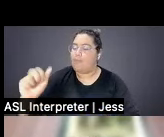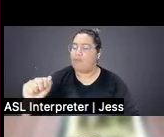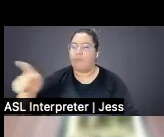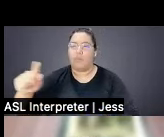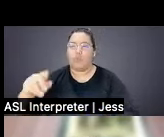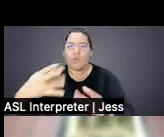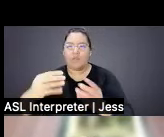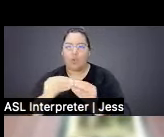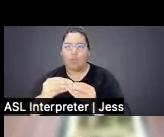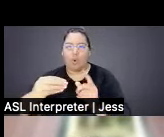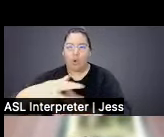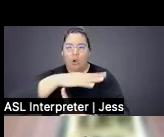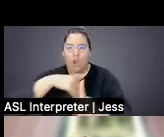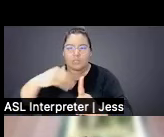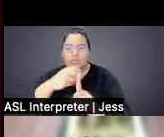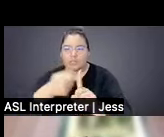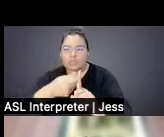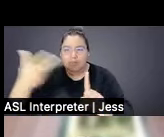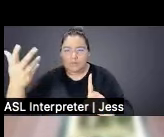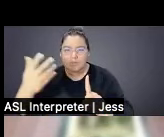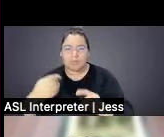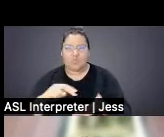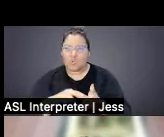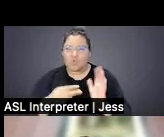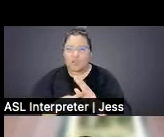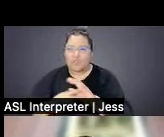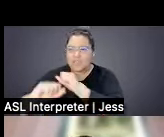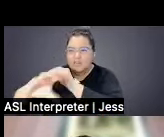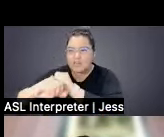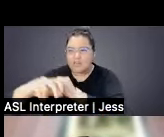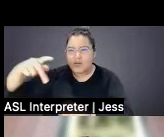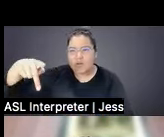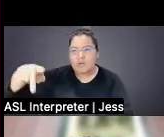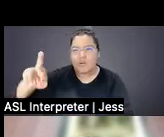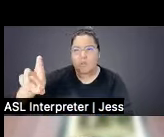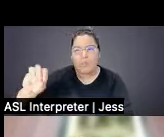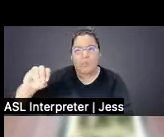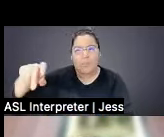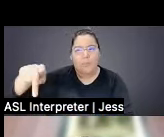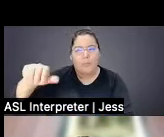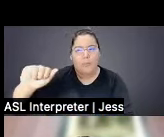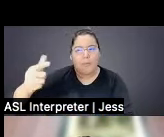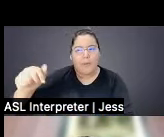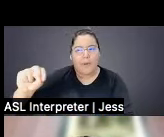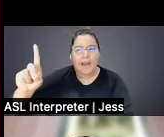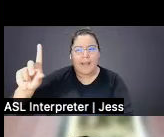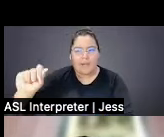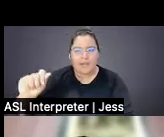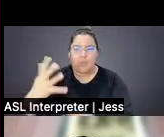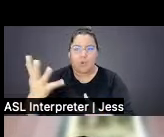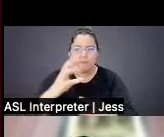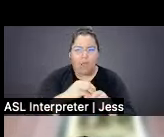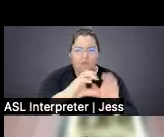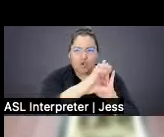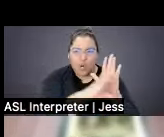She'll walk us through what do we mean by propaganda and what you'll find in this curriculum. That'll be followed by a panel discussion with our